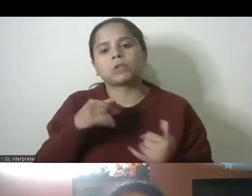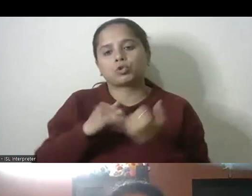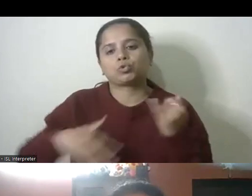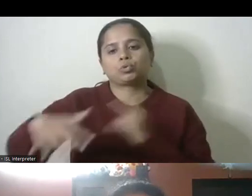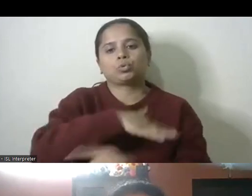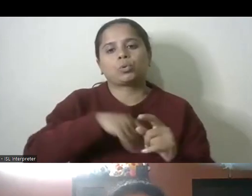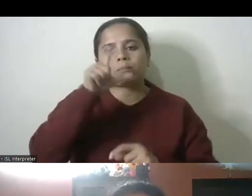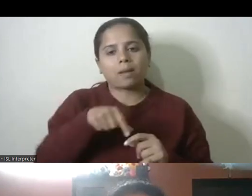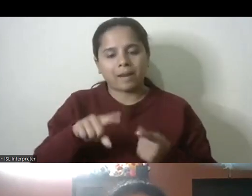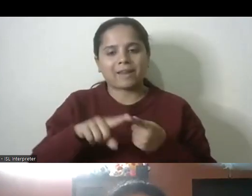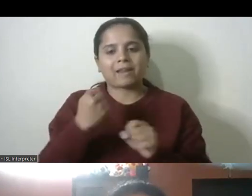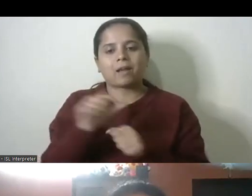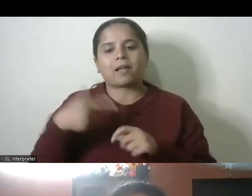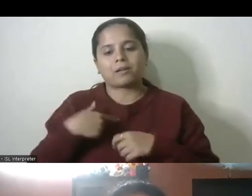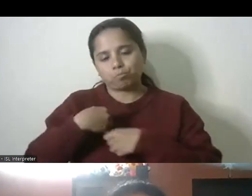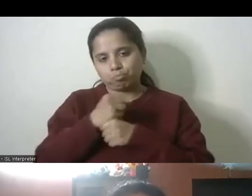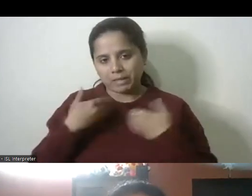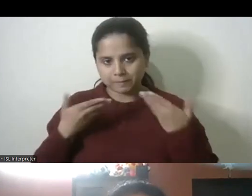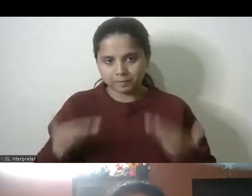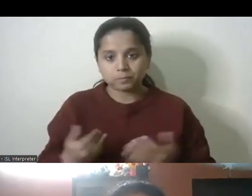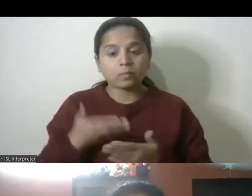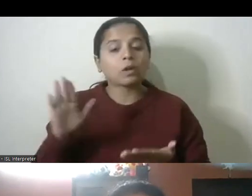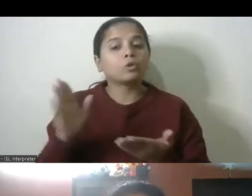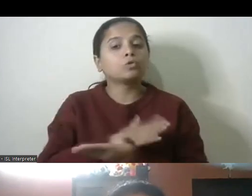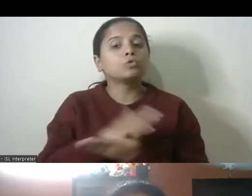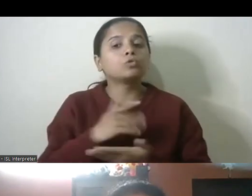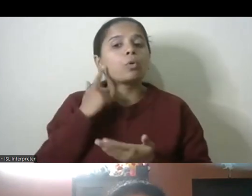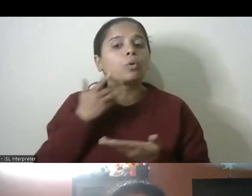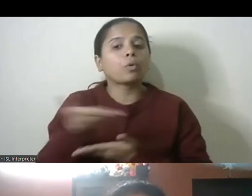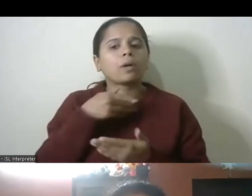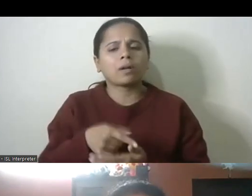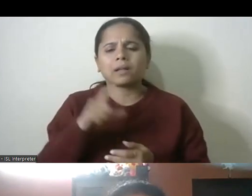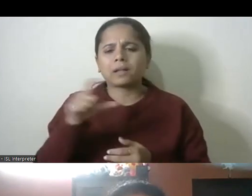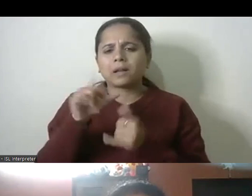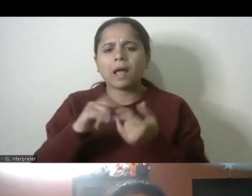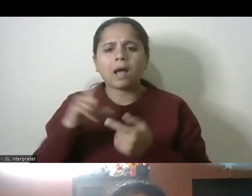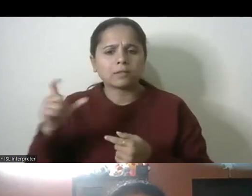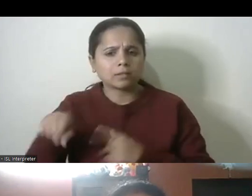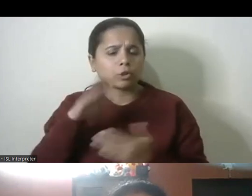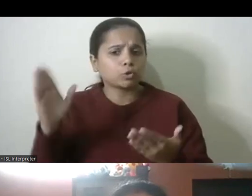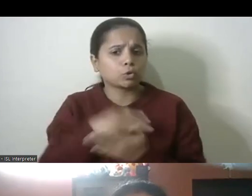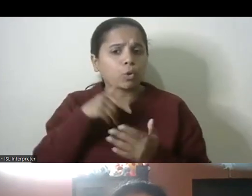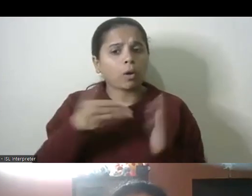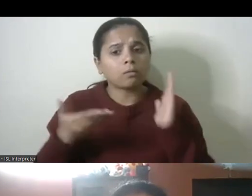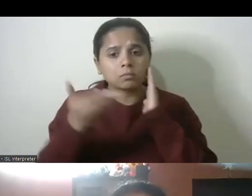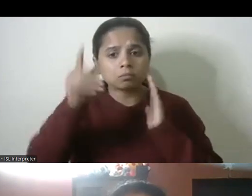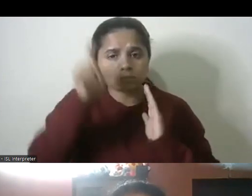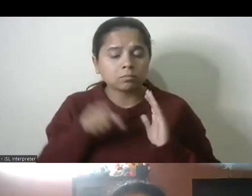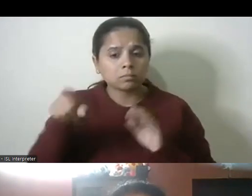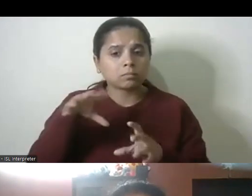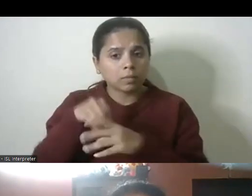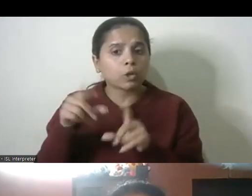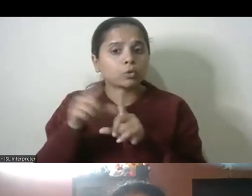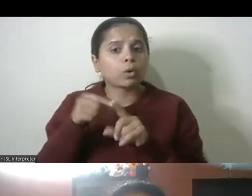us egalitarian. And this Gana song is a classic work of veteran Gana singer, composer, and